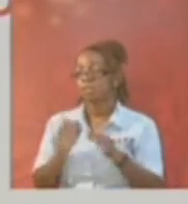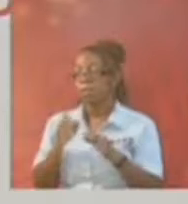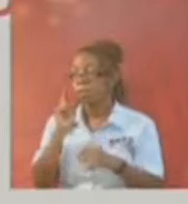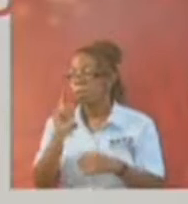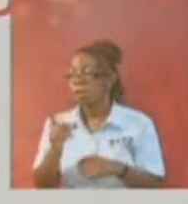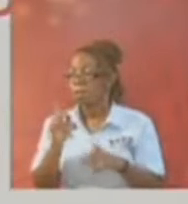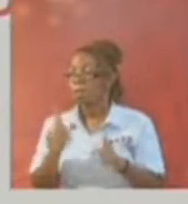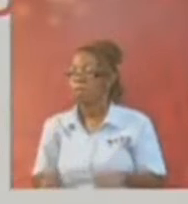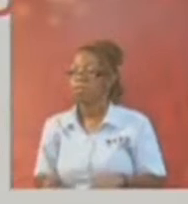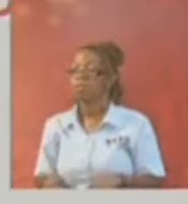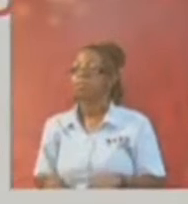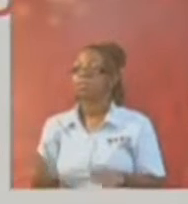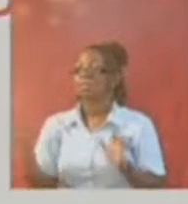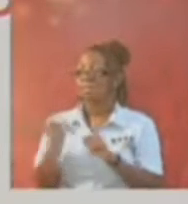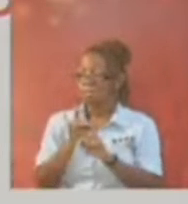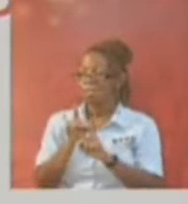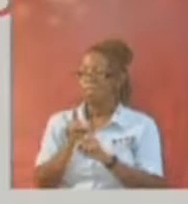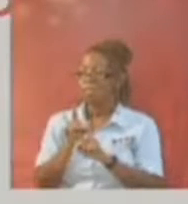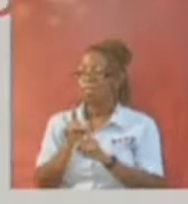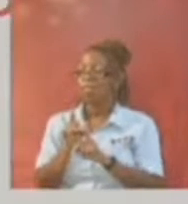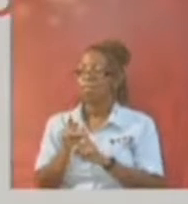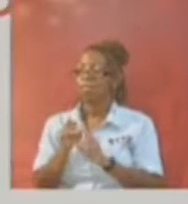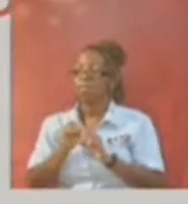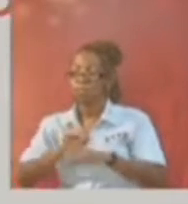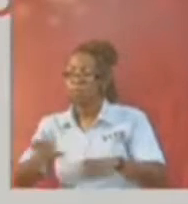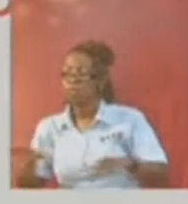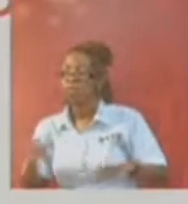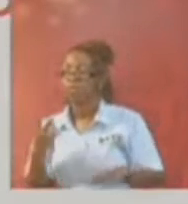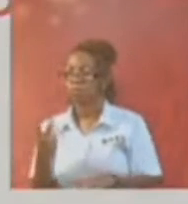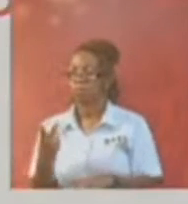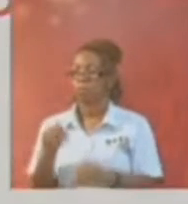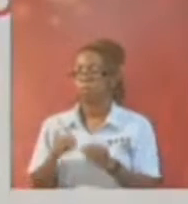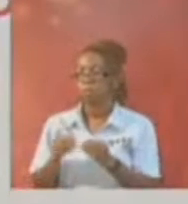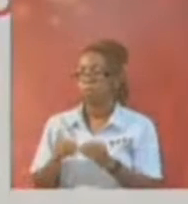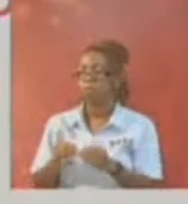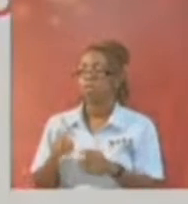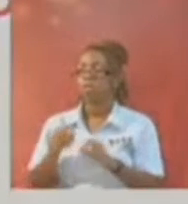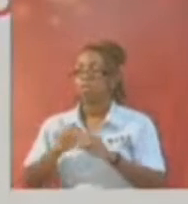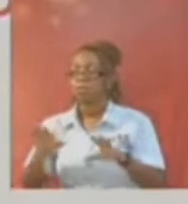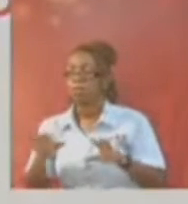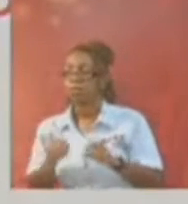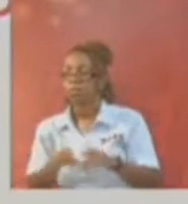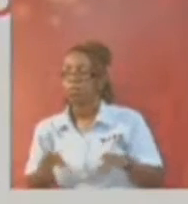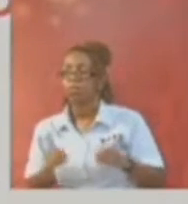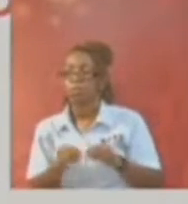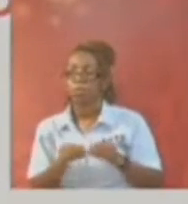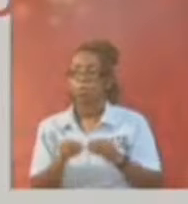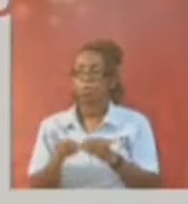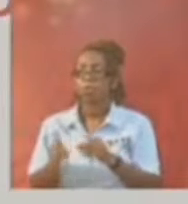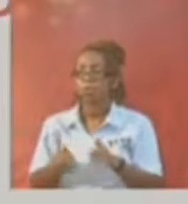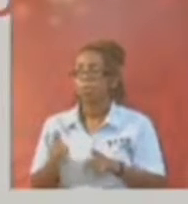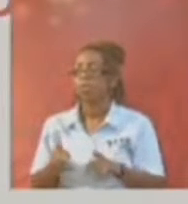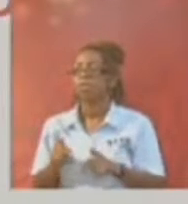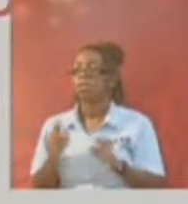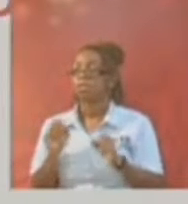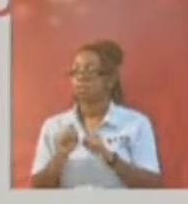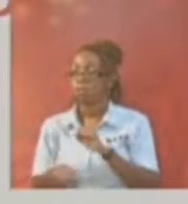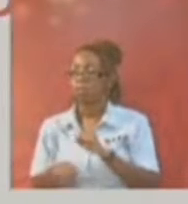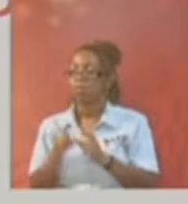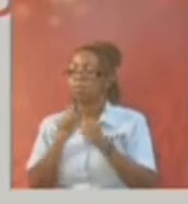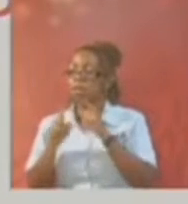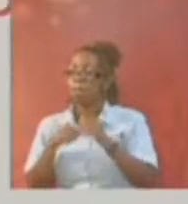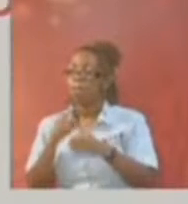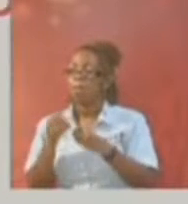3 other individuals within the course of the infectivity, that R0, that R0 number is between 2 and